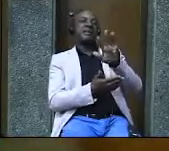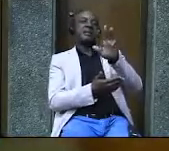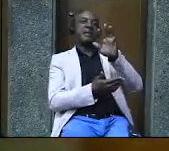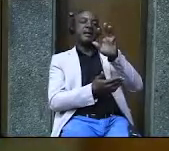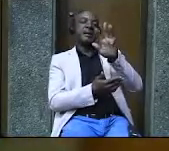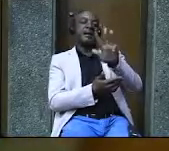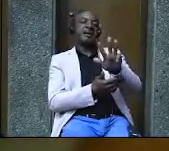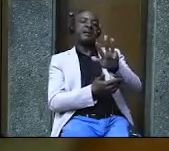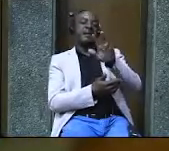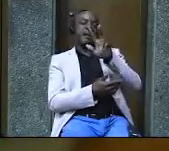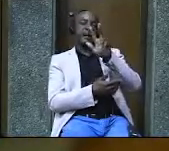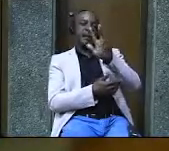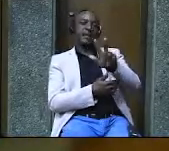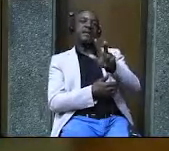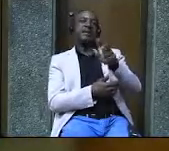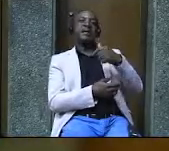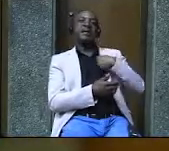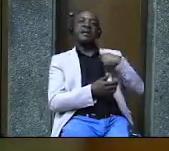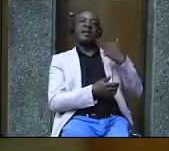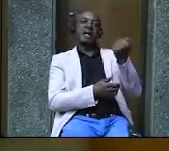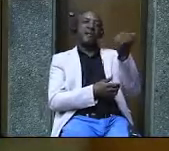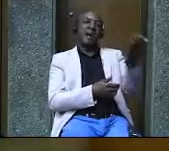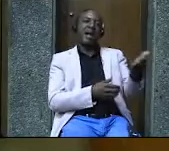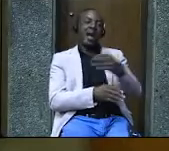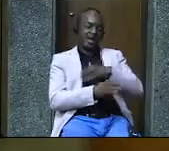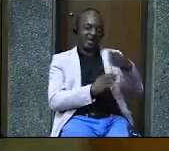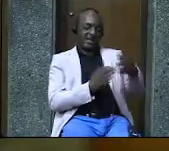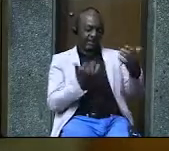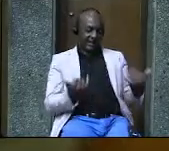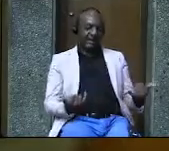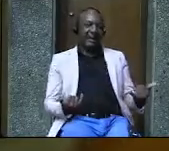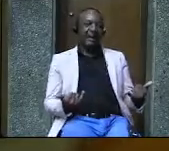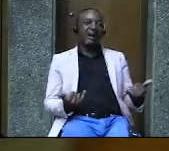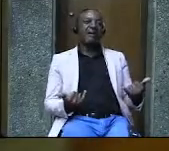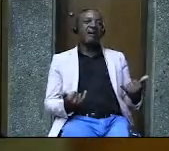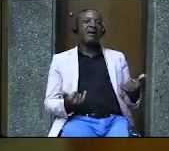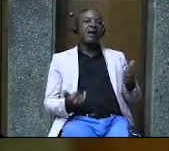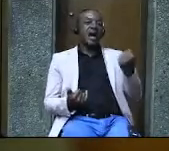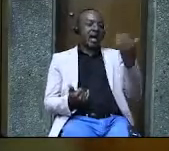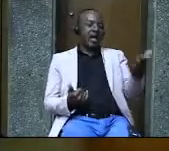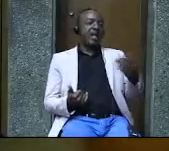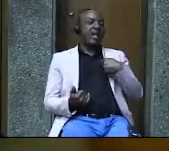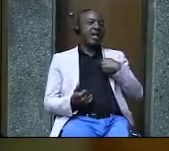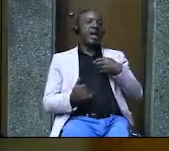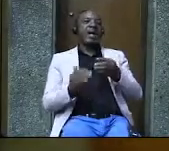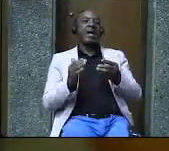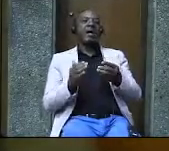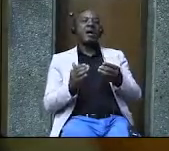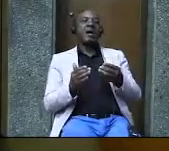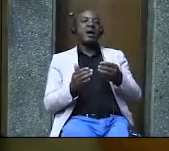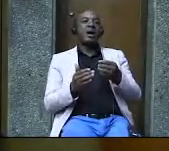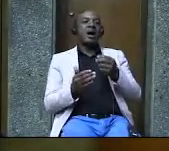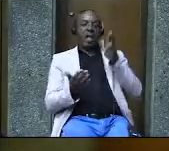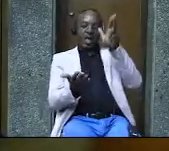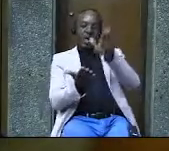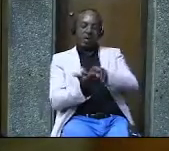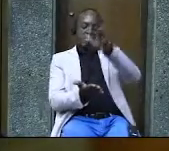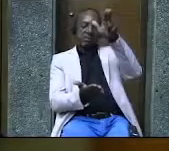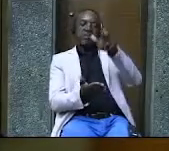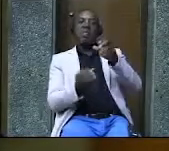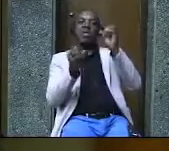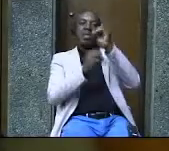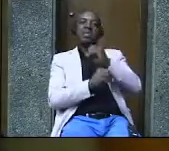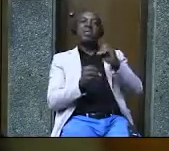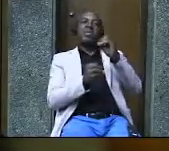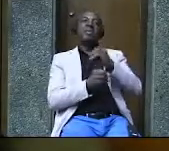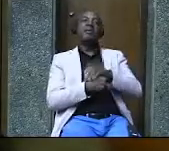1998 ha ne ke etsa claim eo tot vandag claim eo ha e so approve le hona jwale ene hona tse